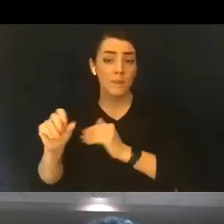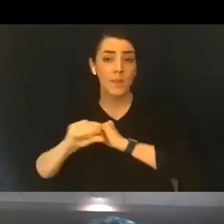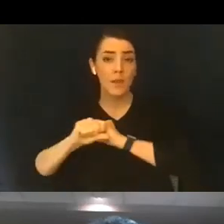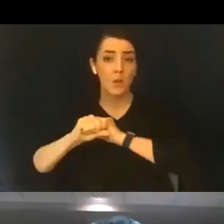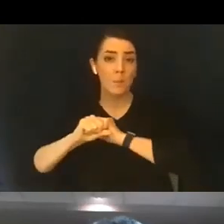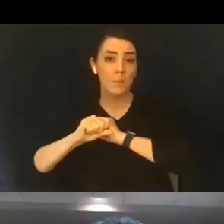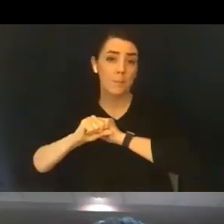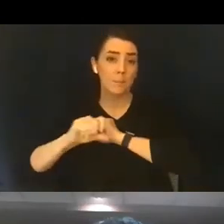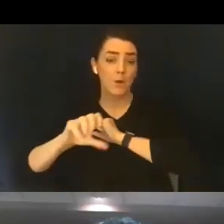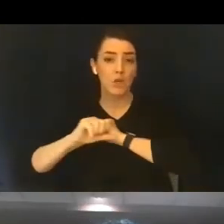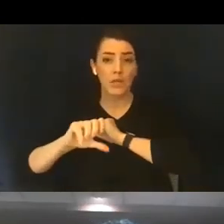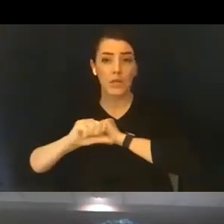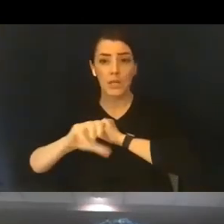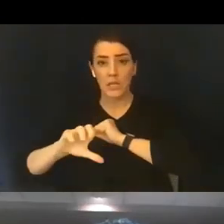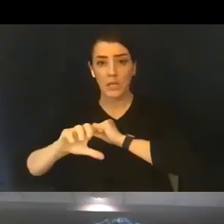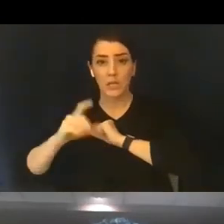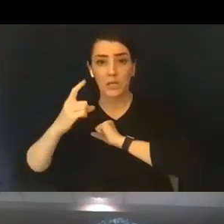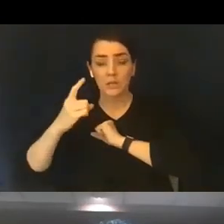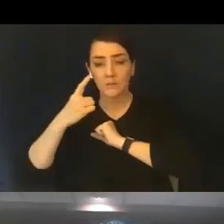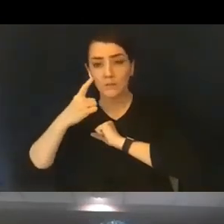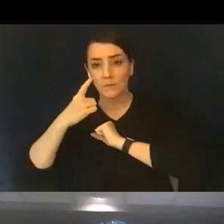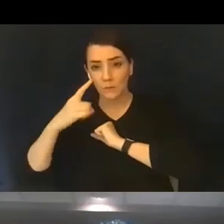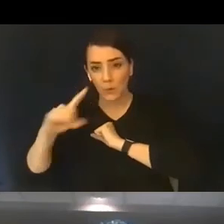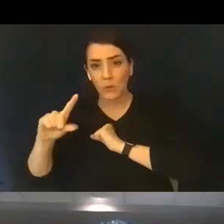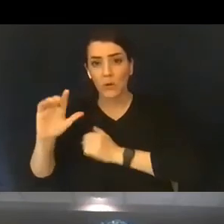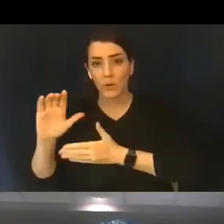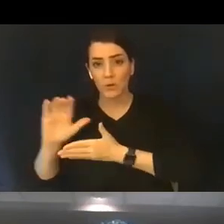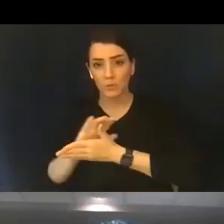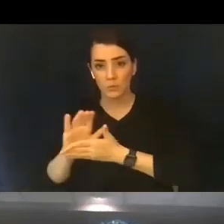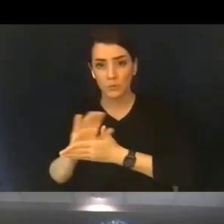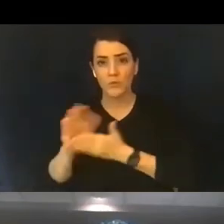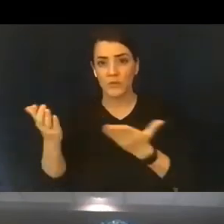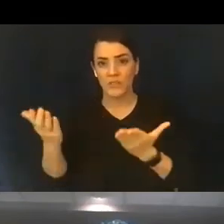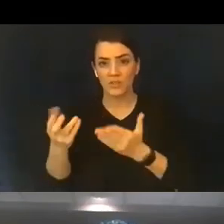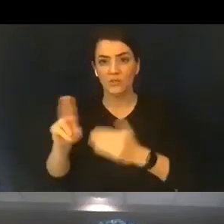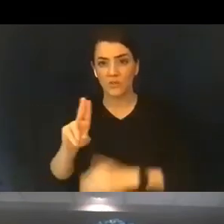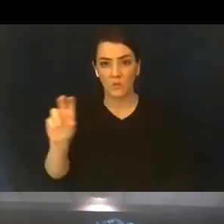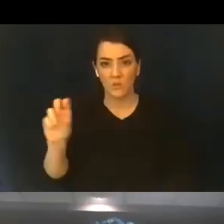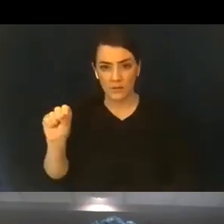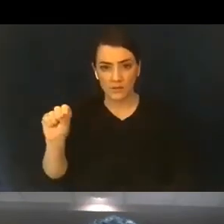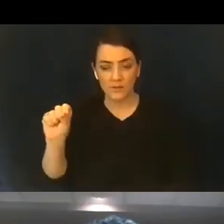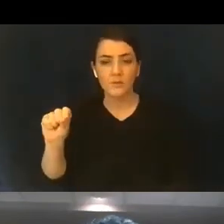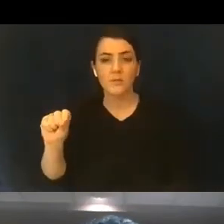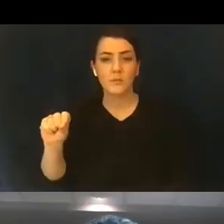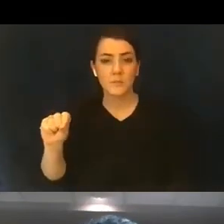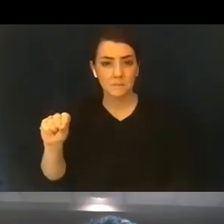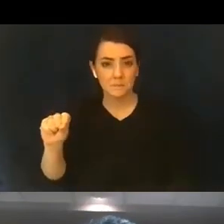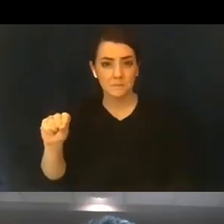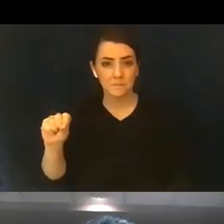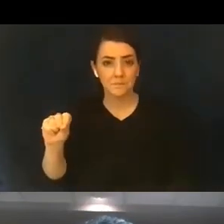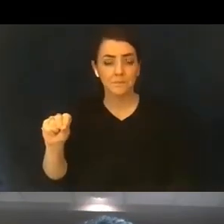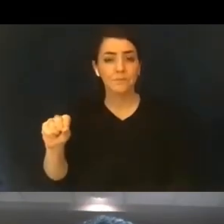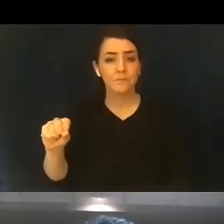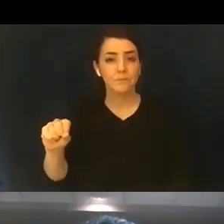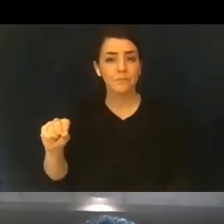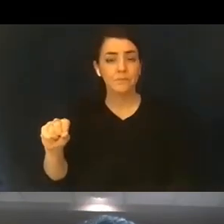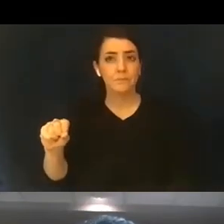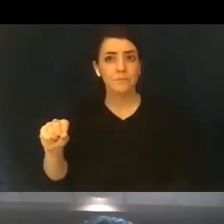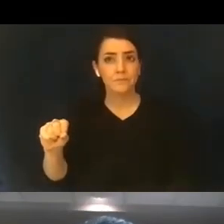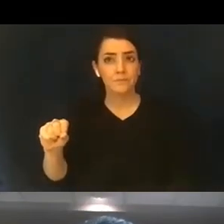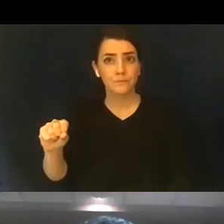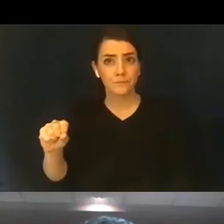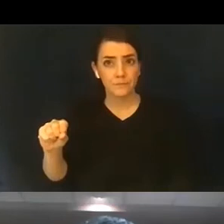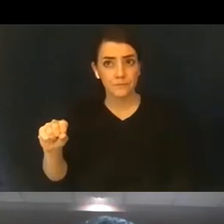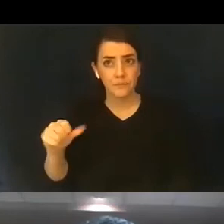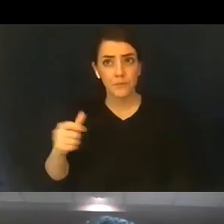pre-screening of the movie here in the U.S. And when you watch a movie or a